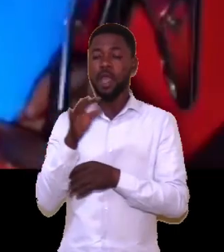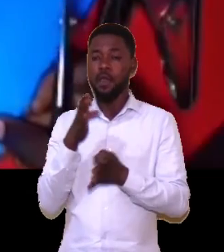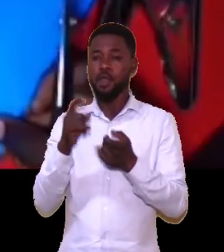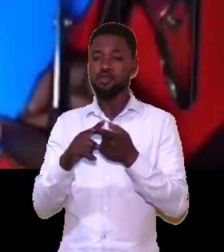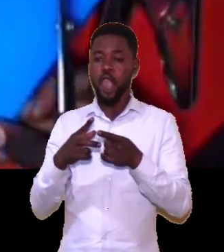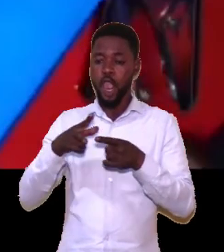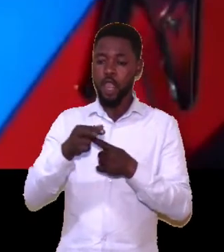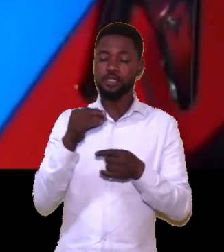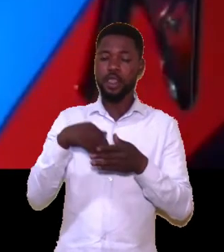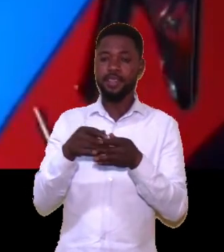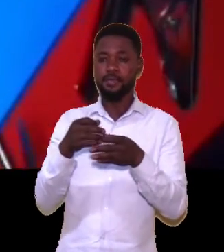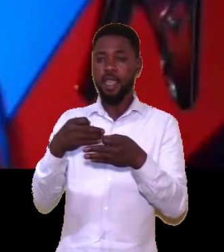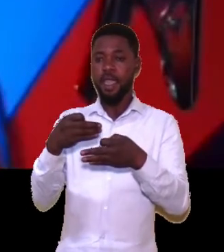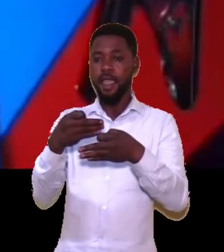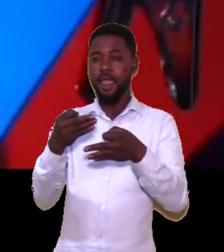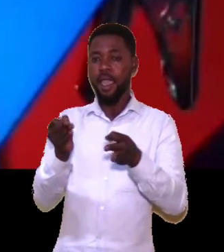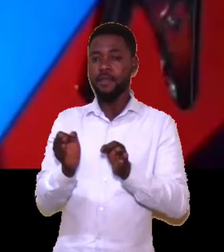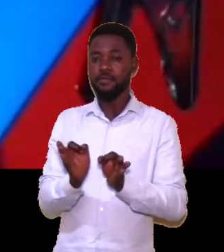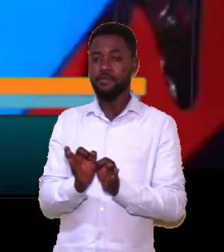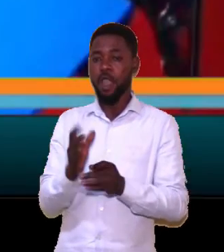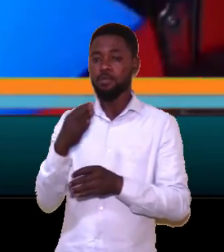going to cut this in form of